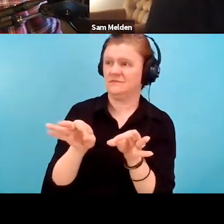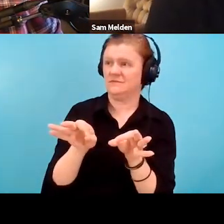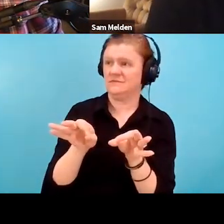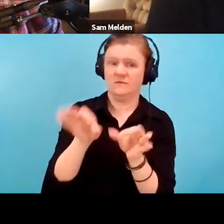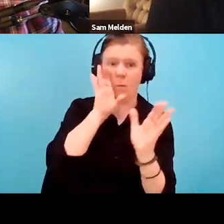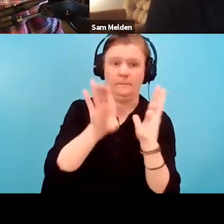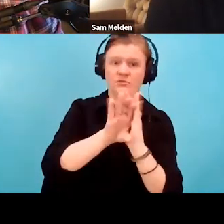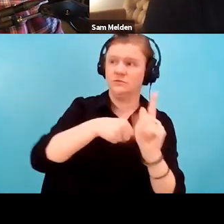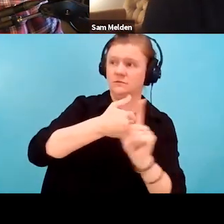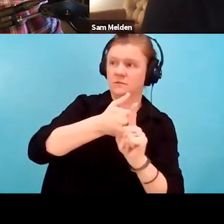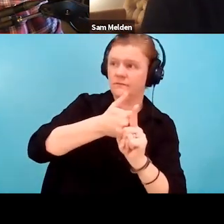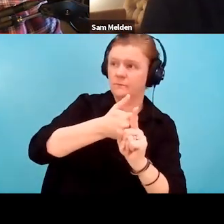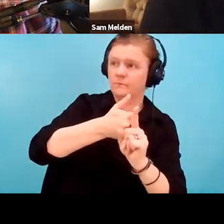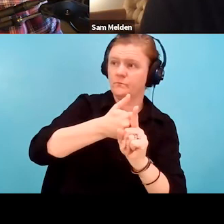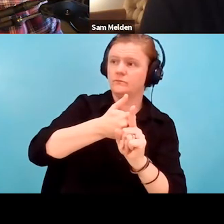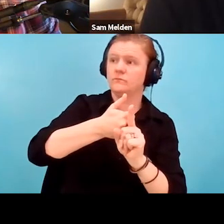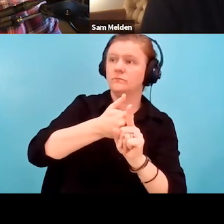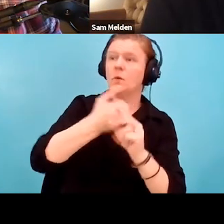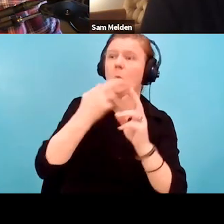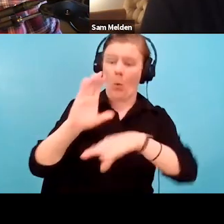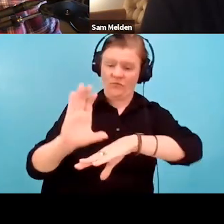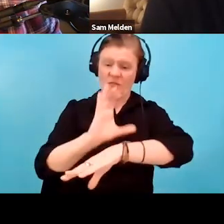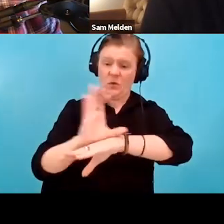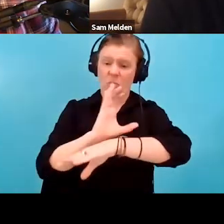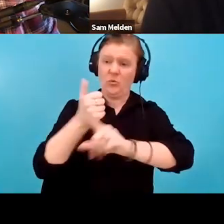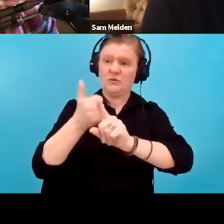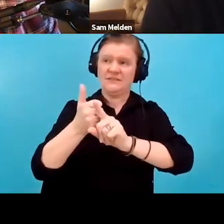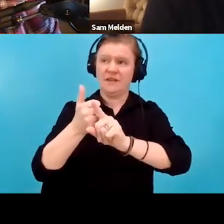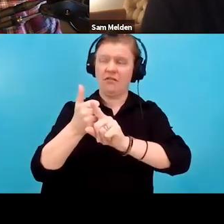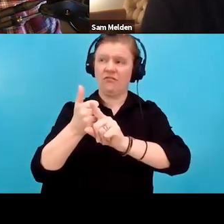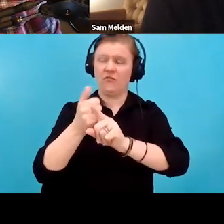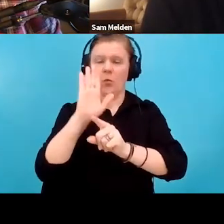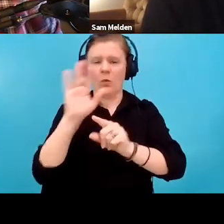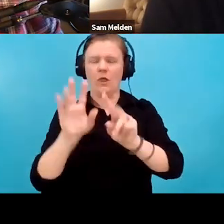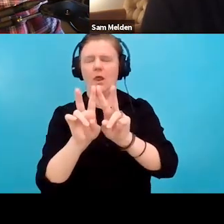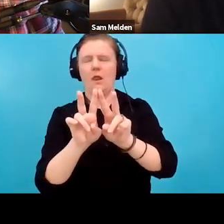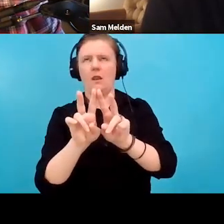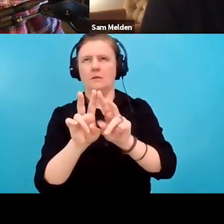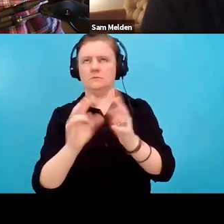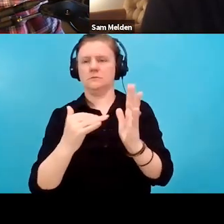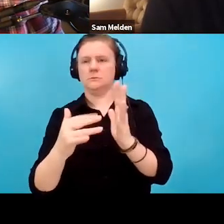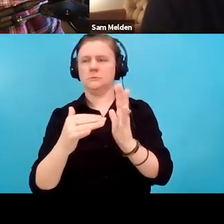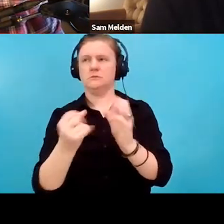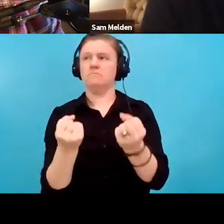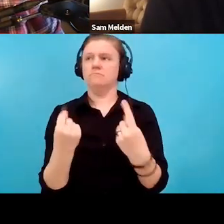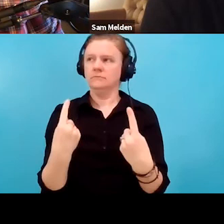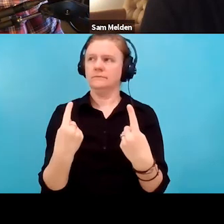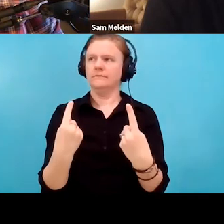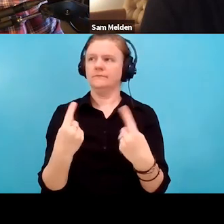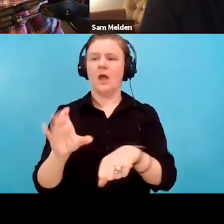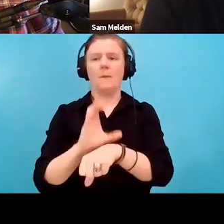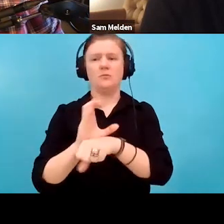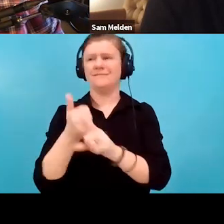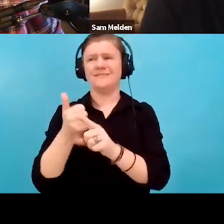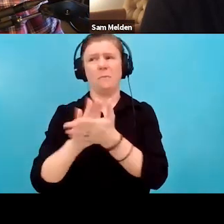this, we may help the computers to understand what they're looking at down the line, right? I don't ever expect the computers to be